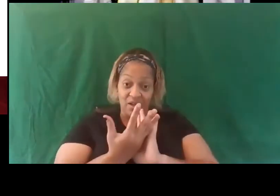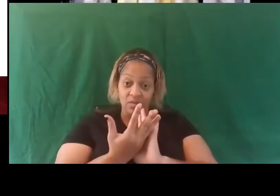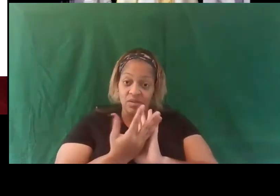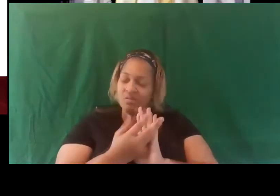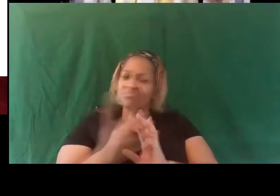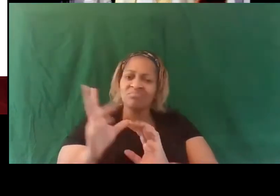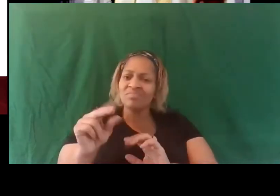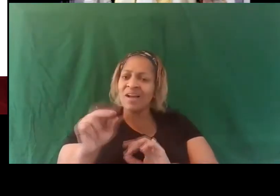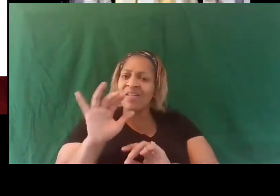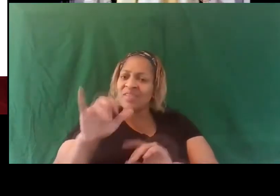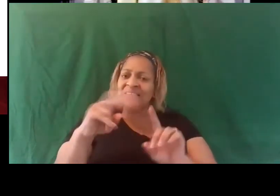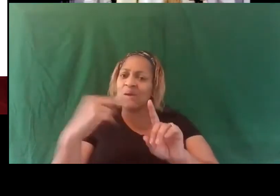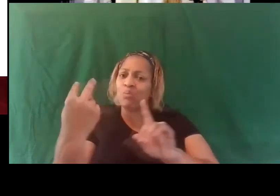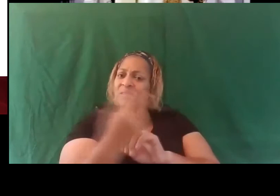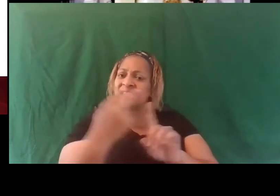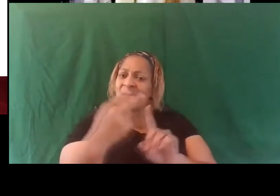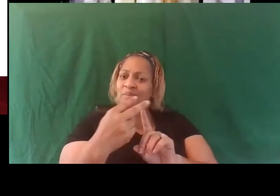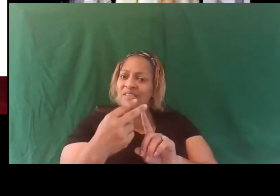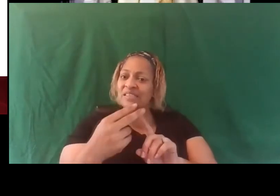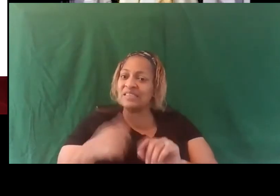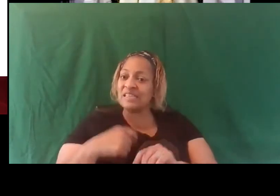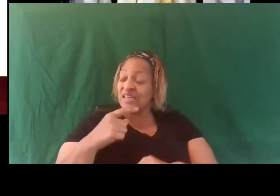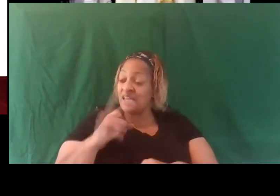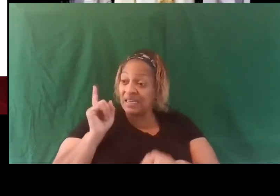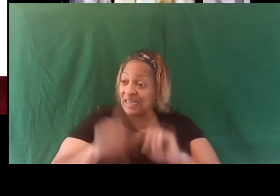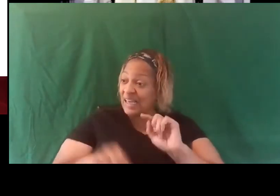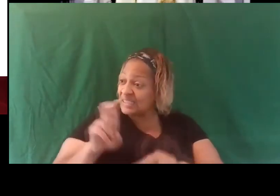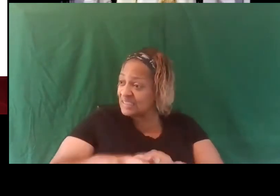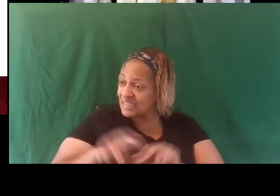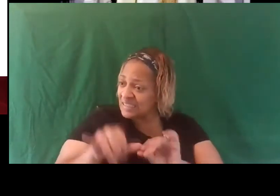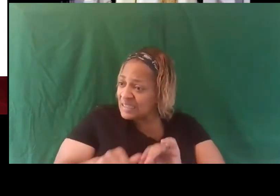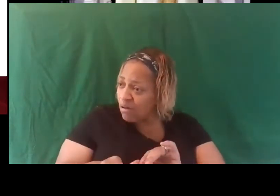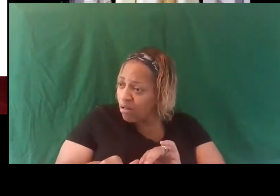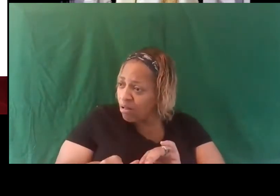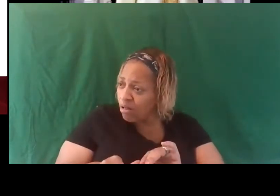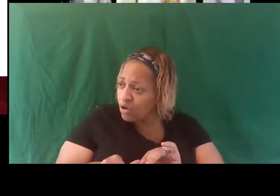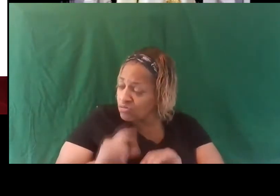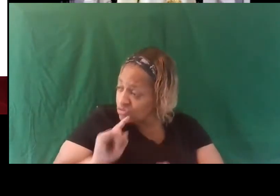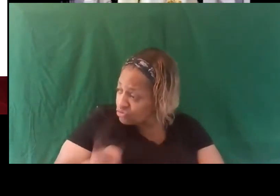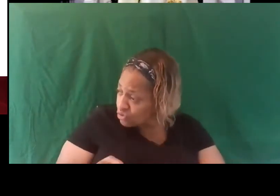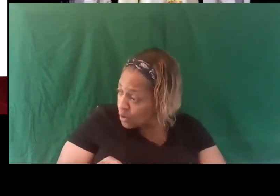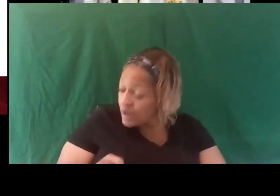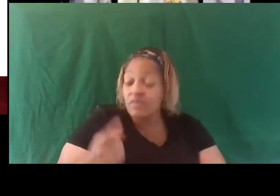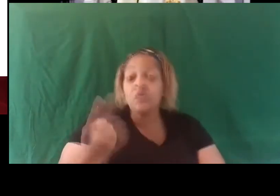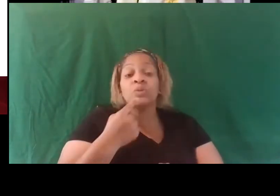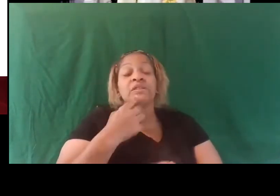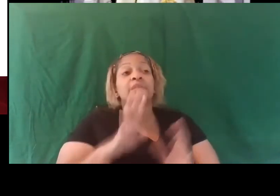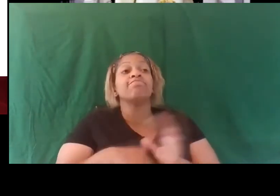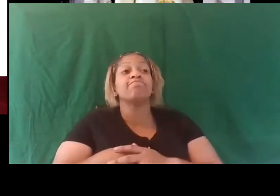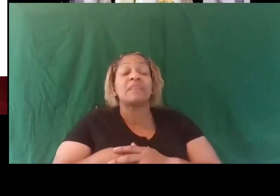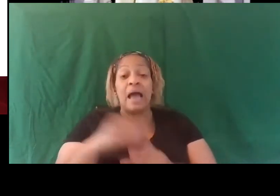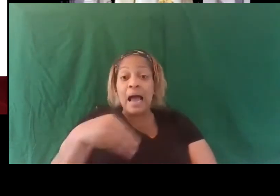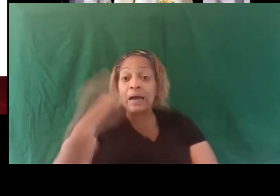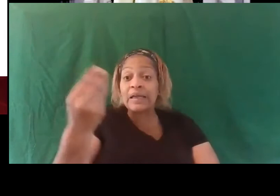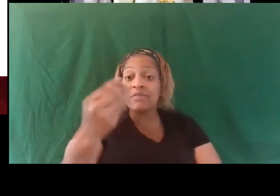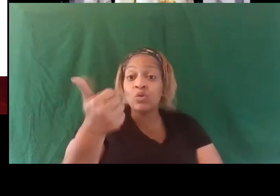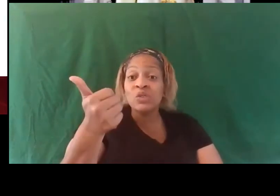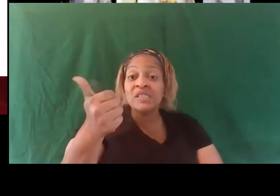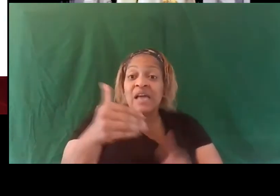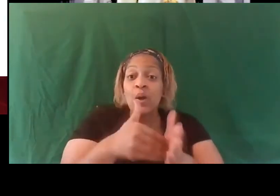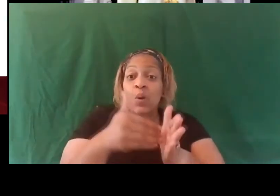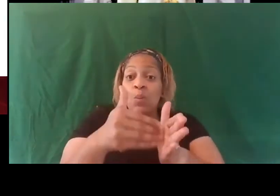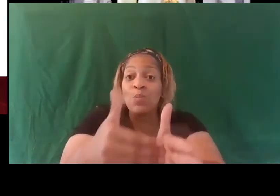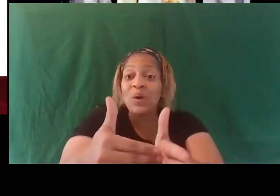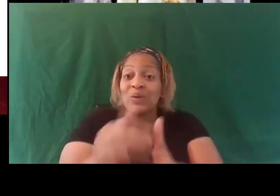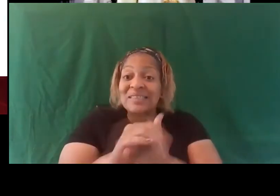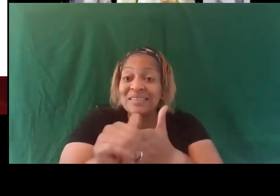perception that it's difficult. I can't sit still for it. Are you sure? If someone said, I will give you $10 million, $100